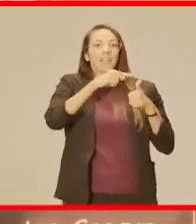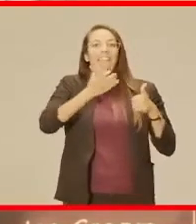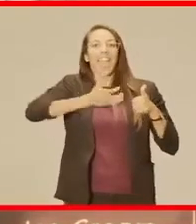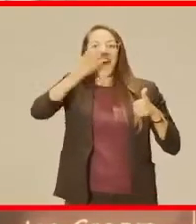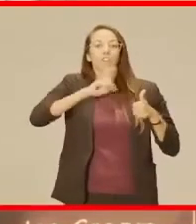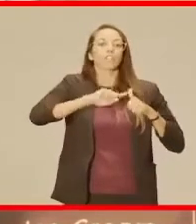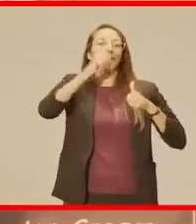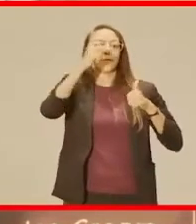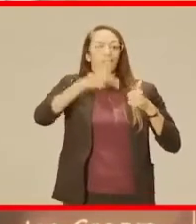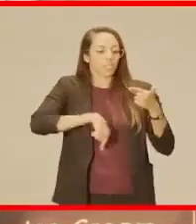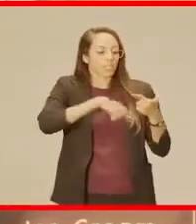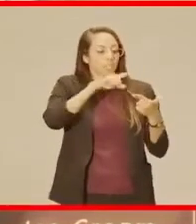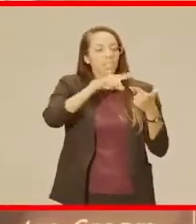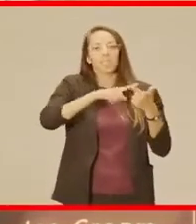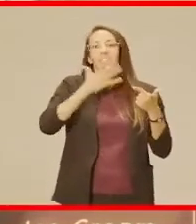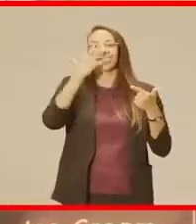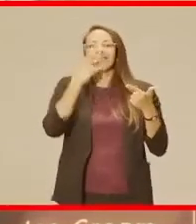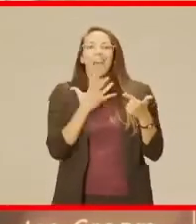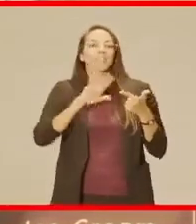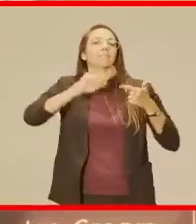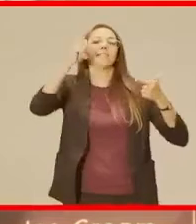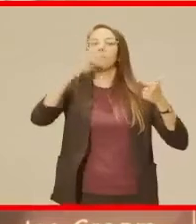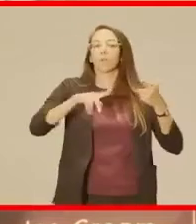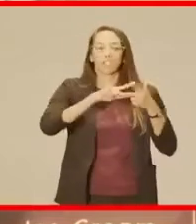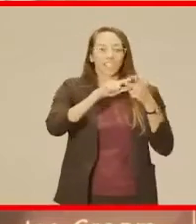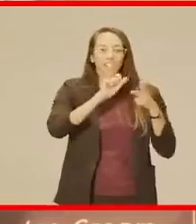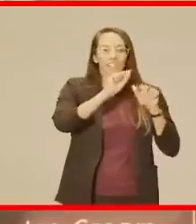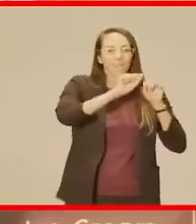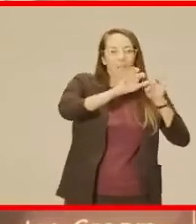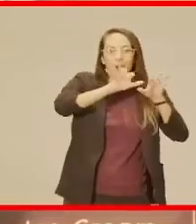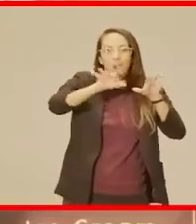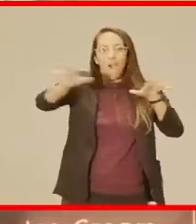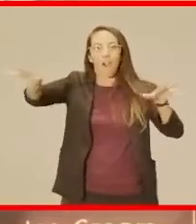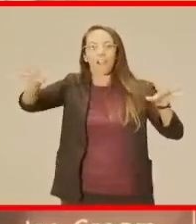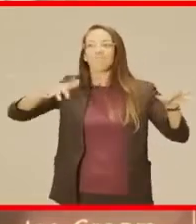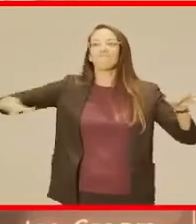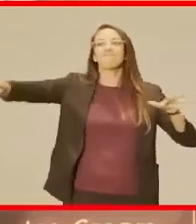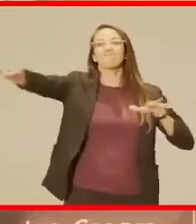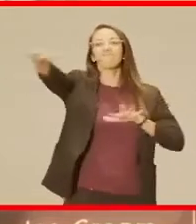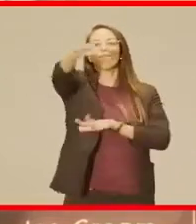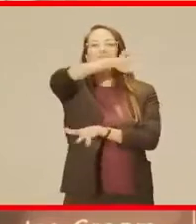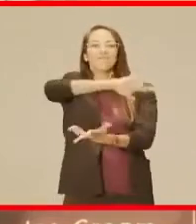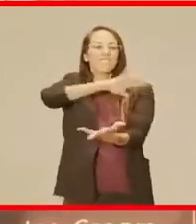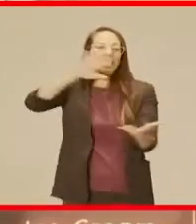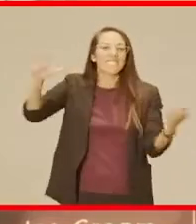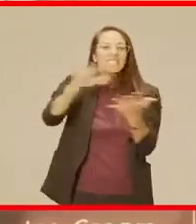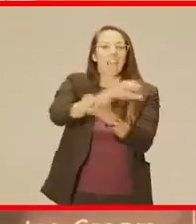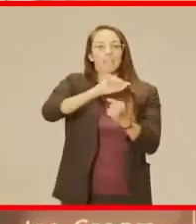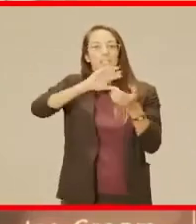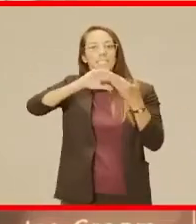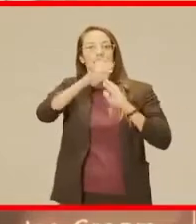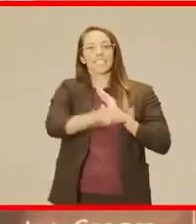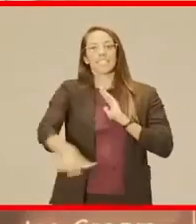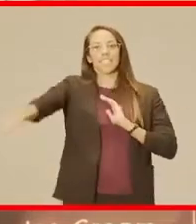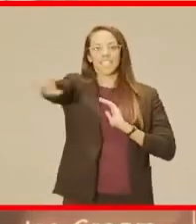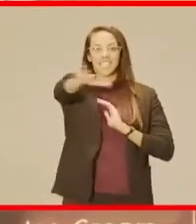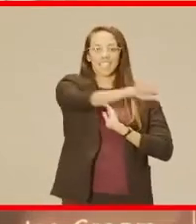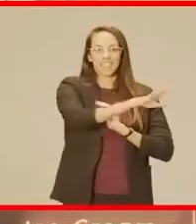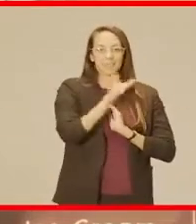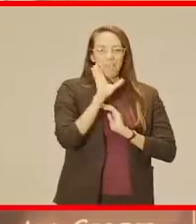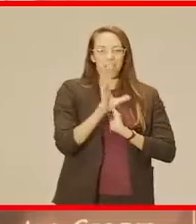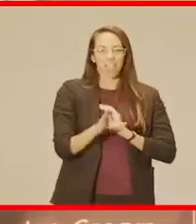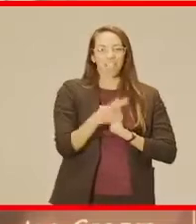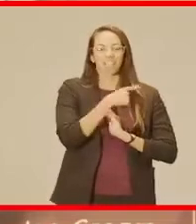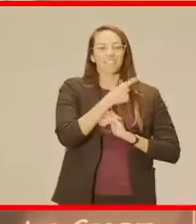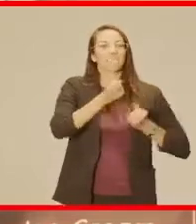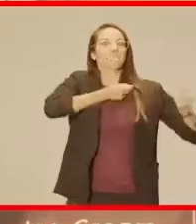Akuma, and repair any damage done to the city. Now, if you've watched